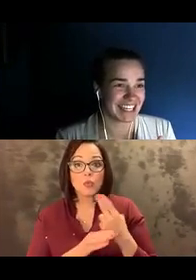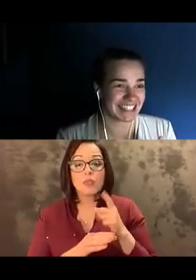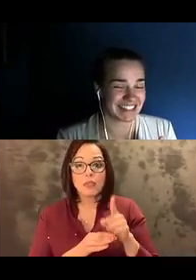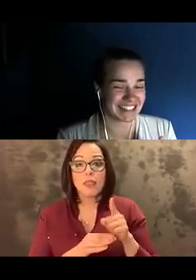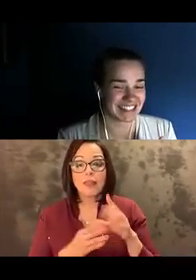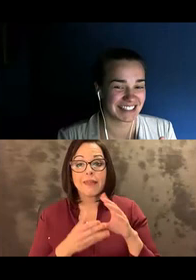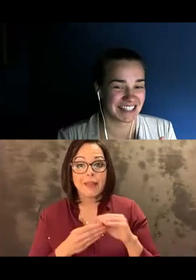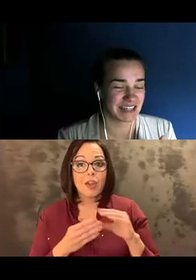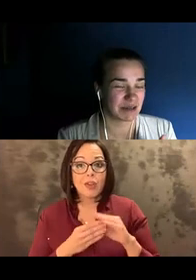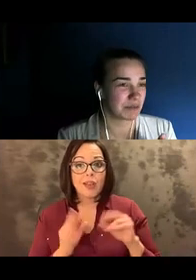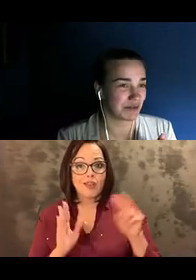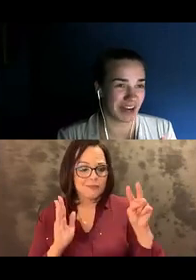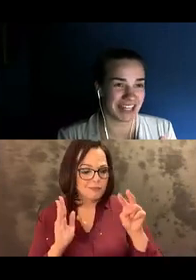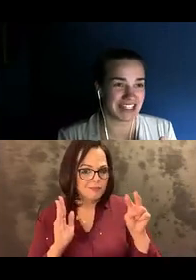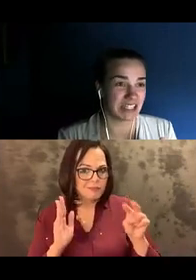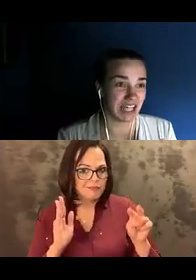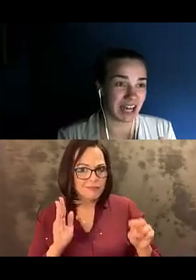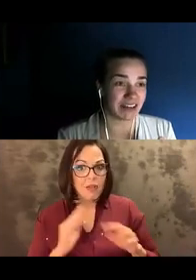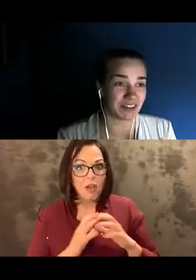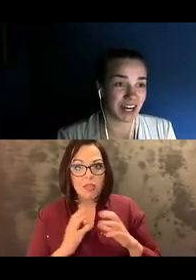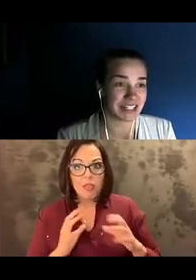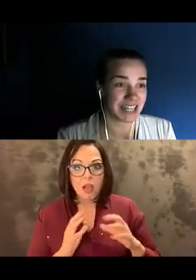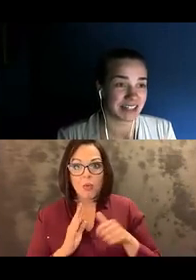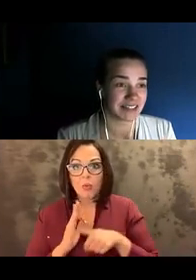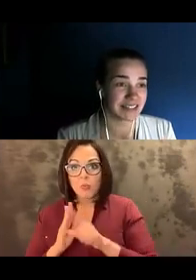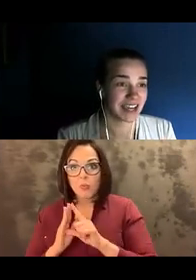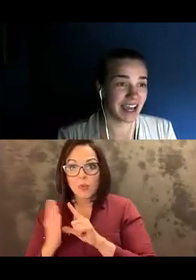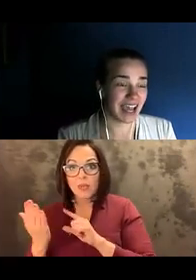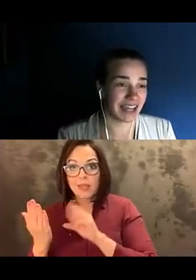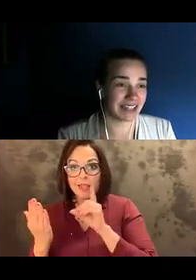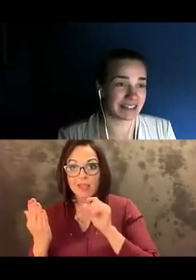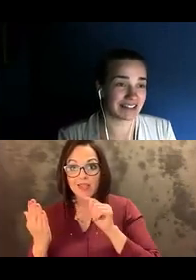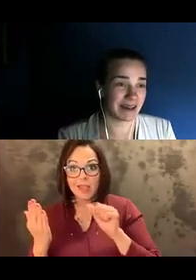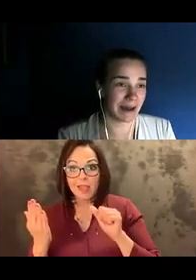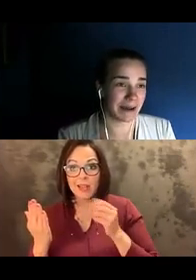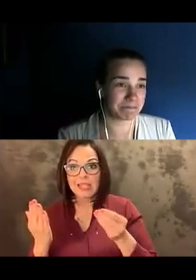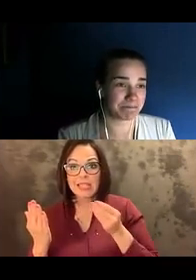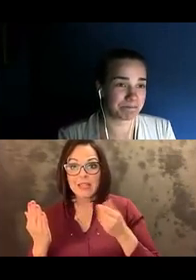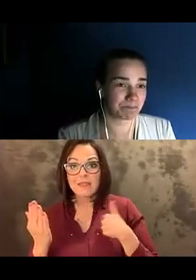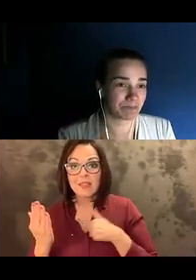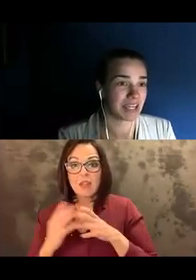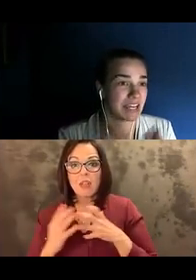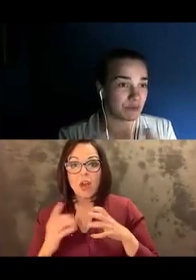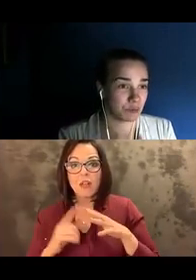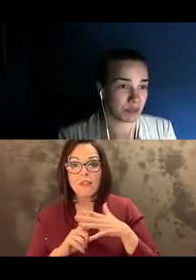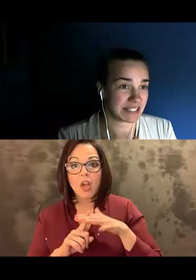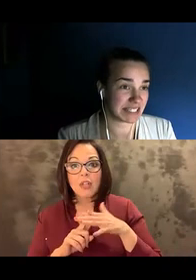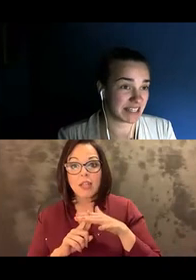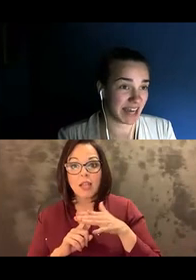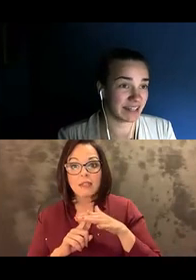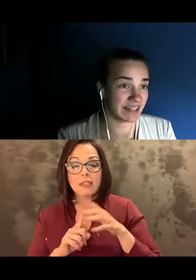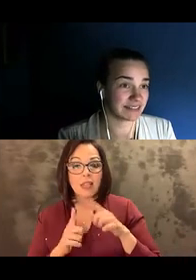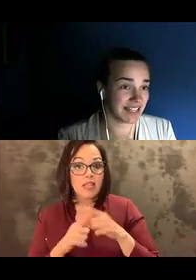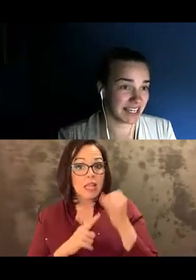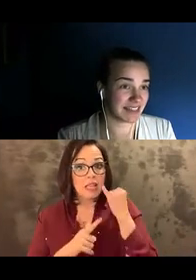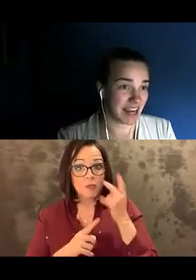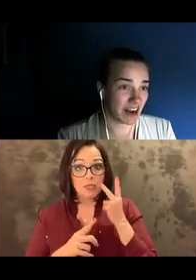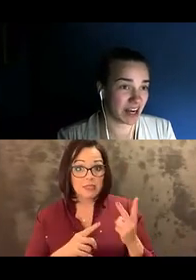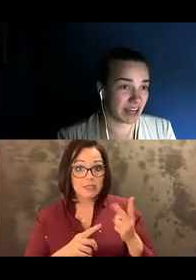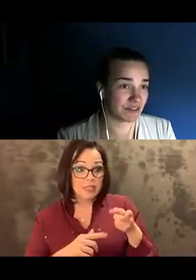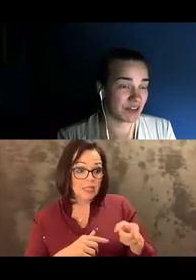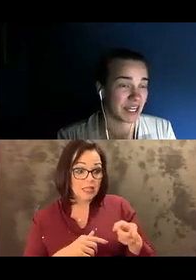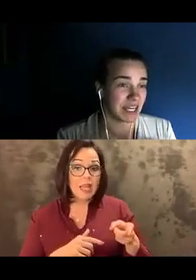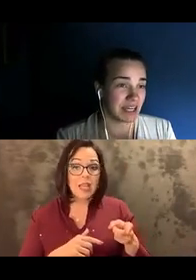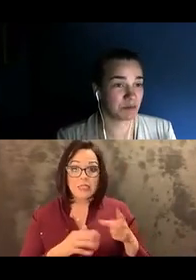data. It provides a lot of context, and if we see that in